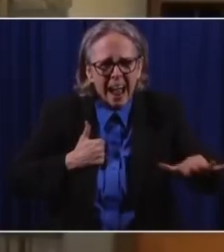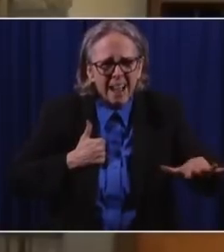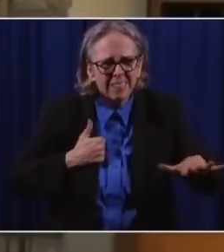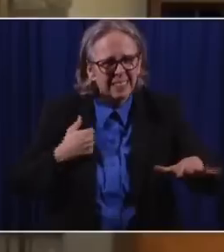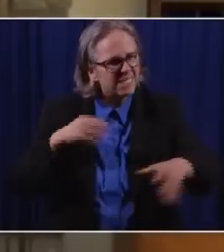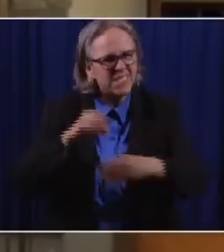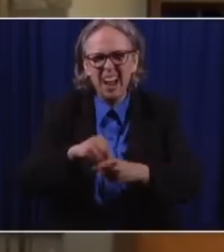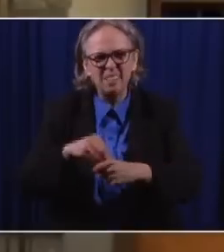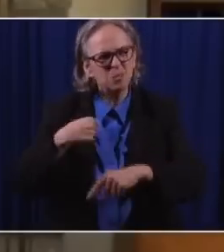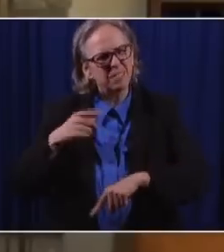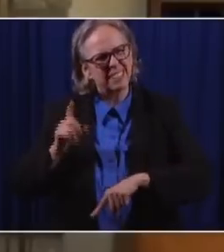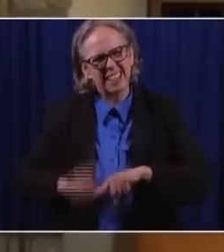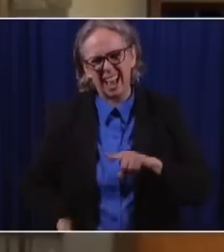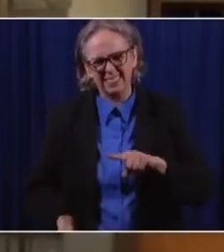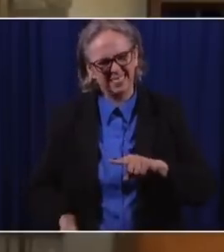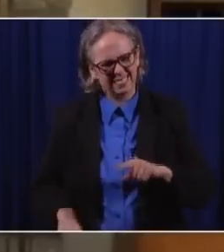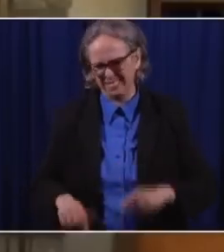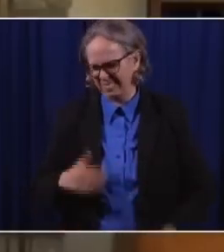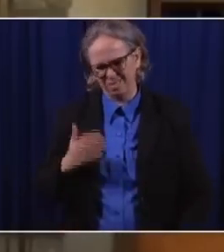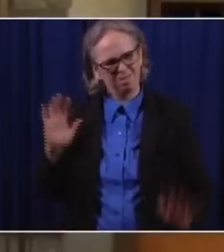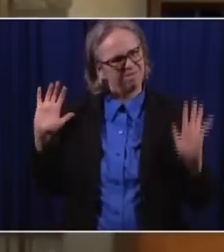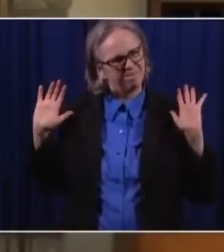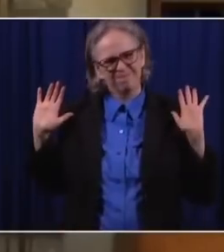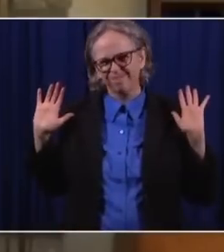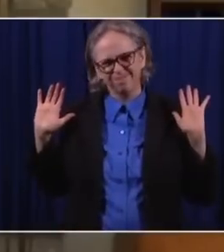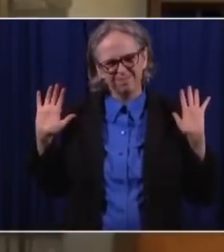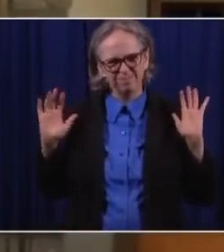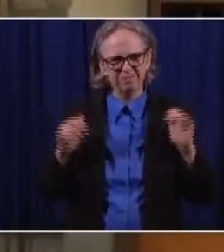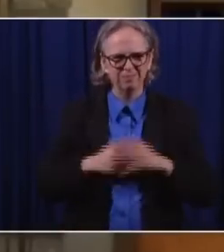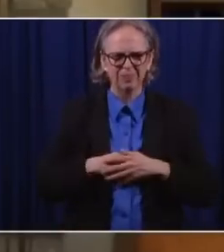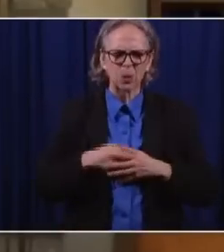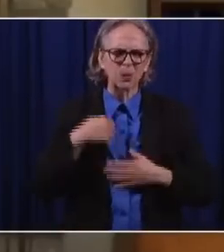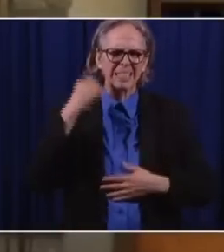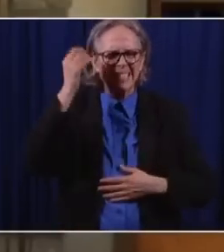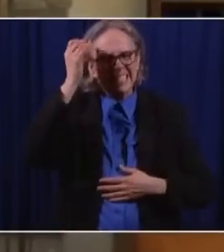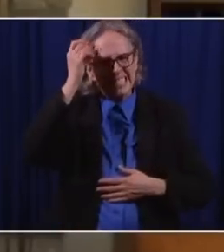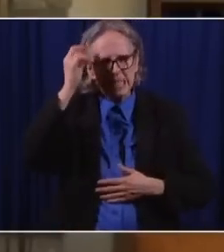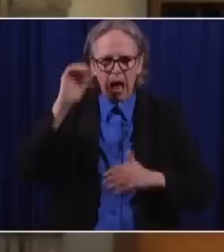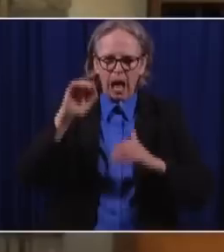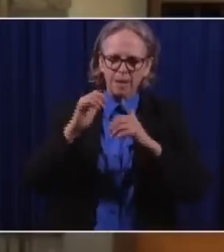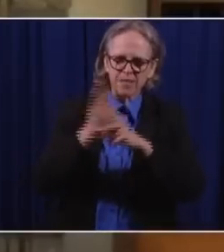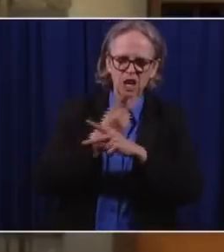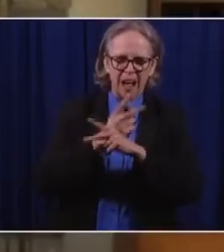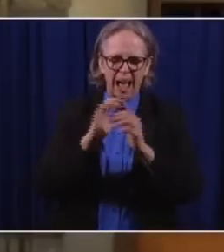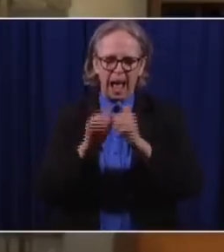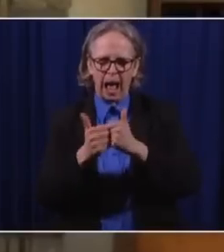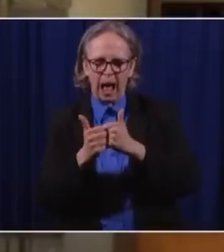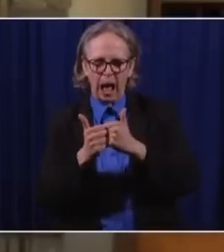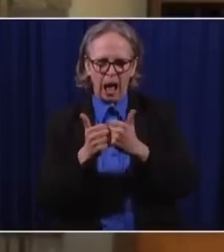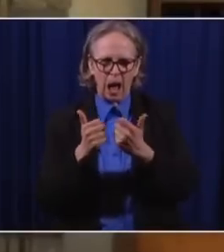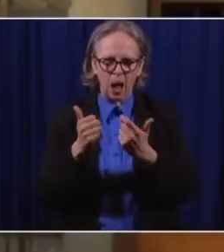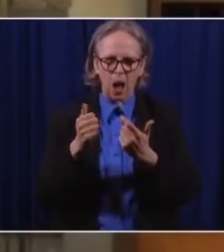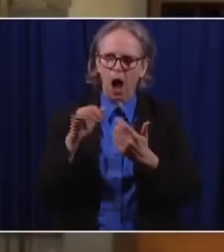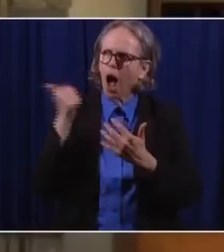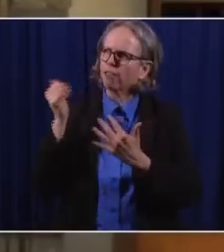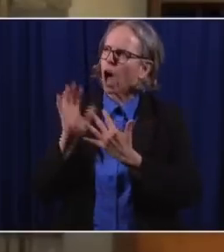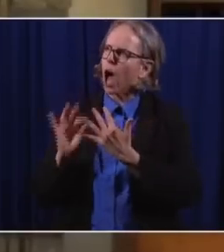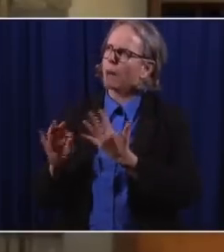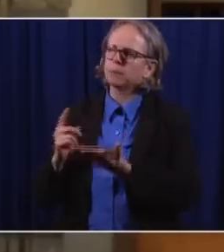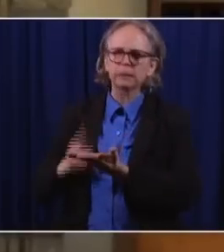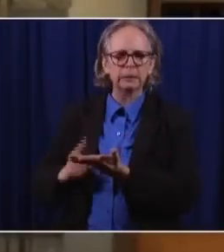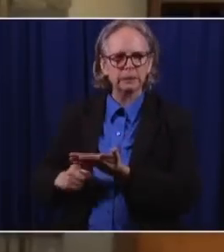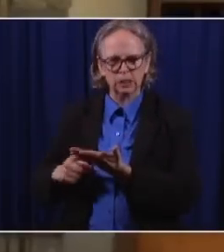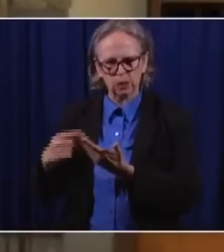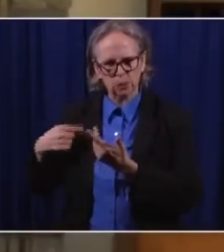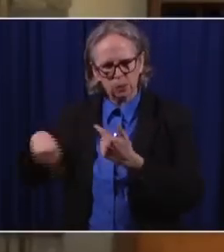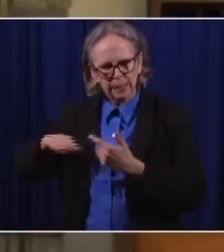so we're examining that and trying to see, okay, what else can we do to enforce mask orders? What else can we do